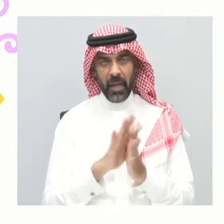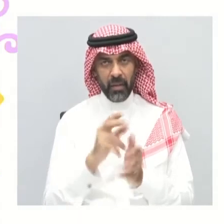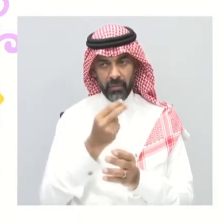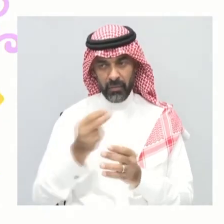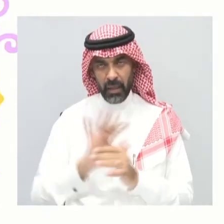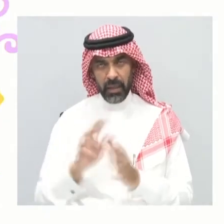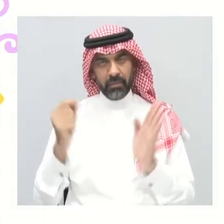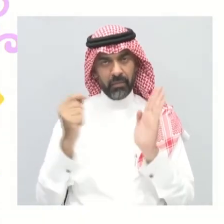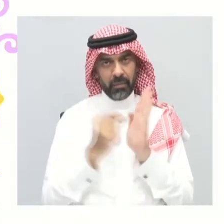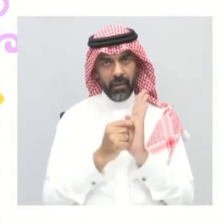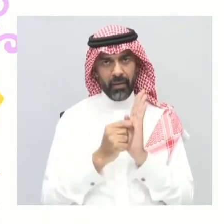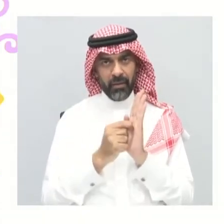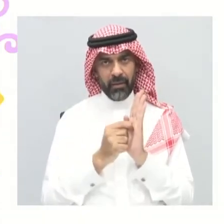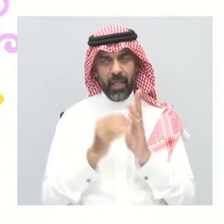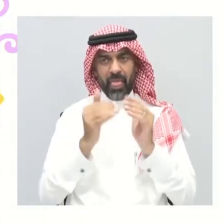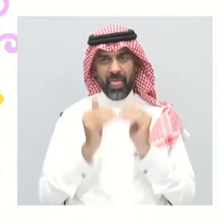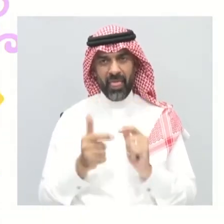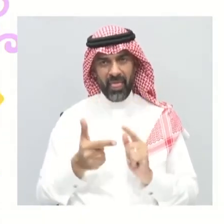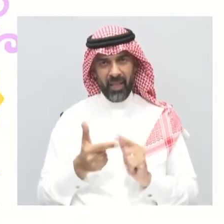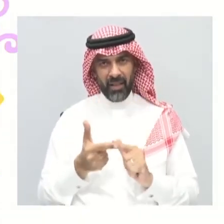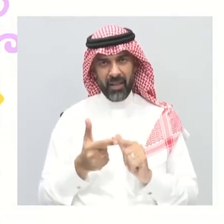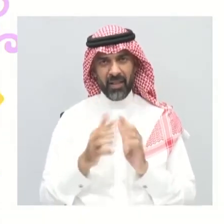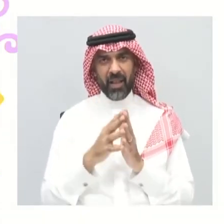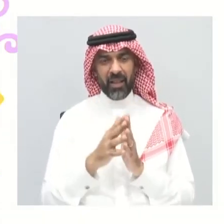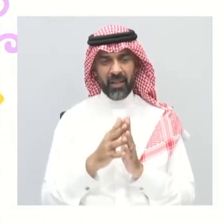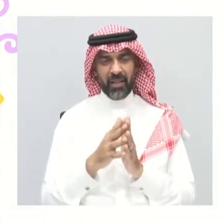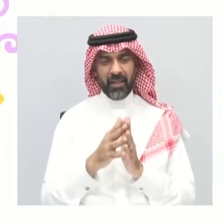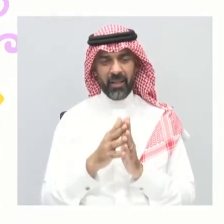Full stop. Let's write the next sentence next to it.